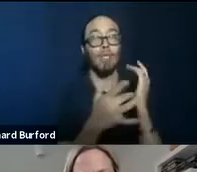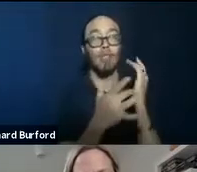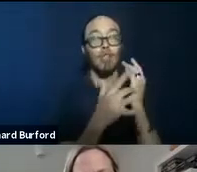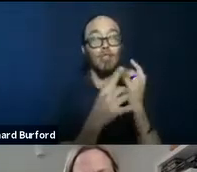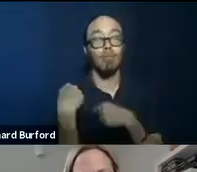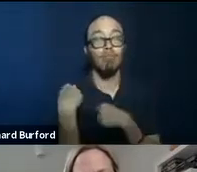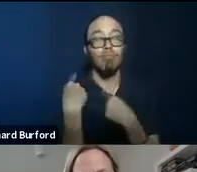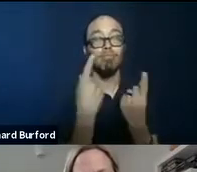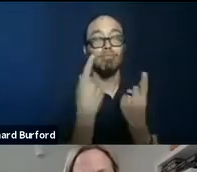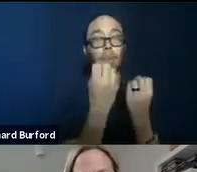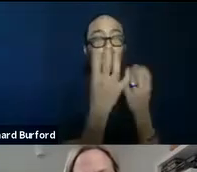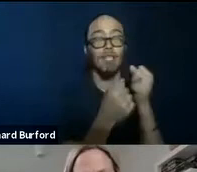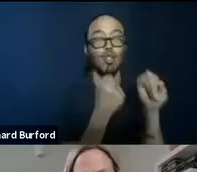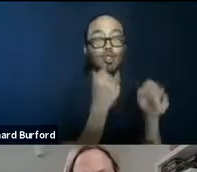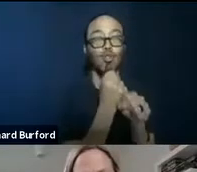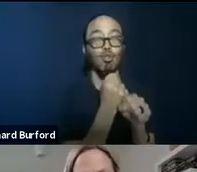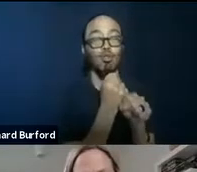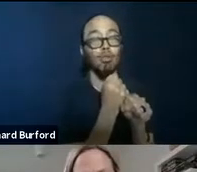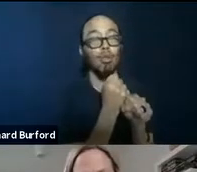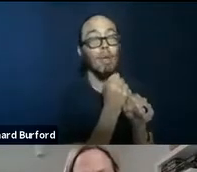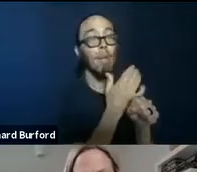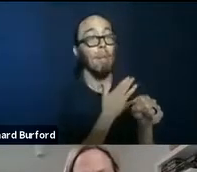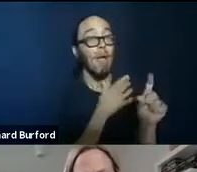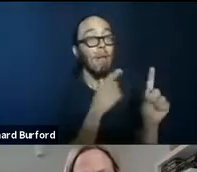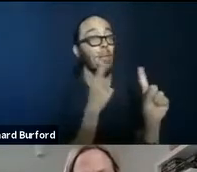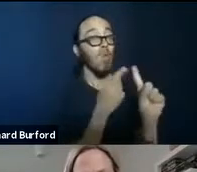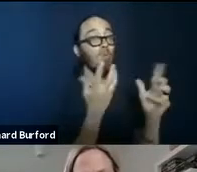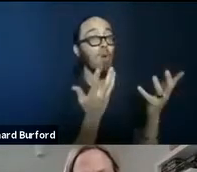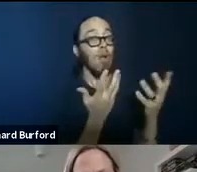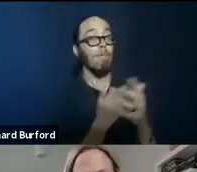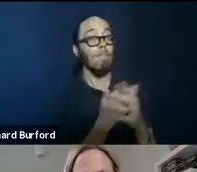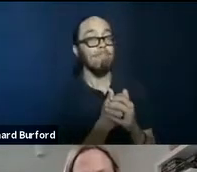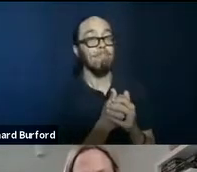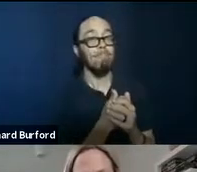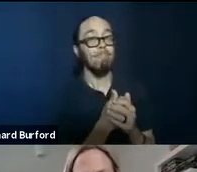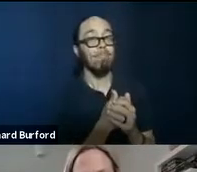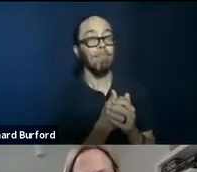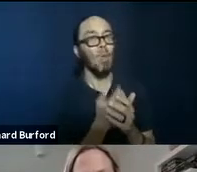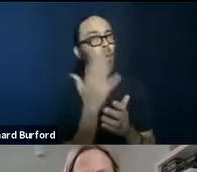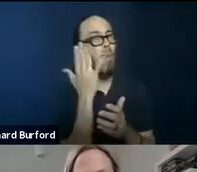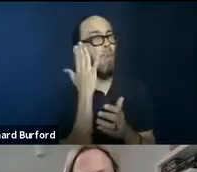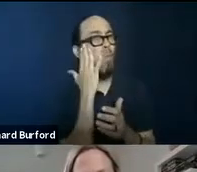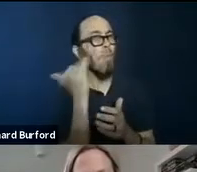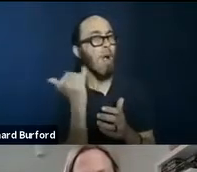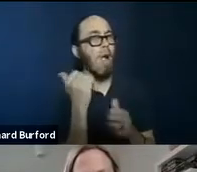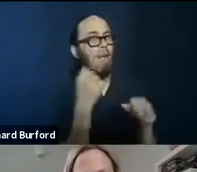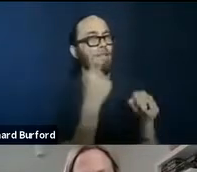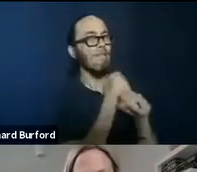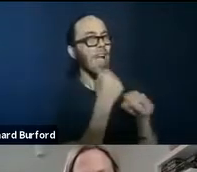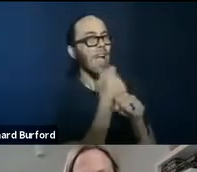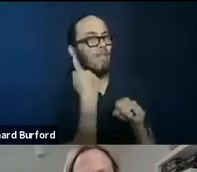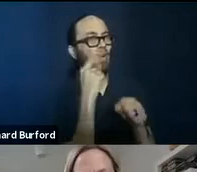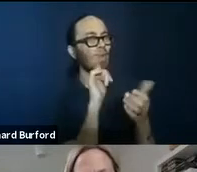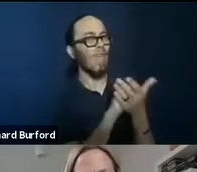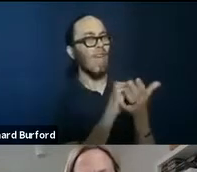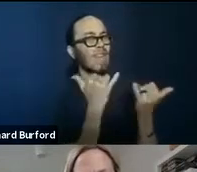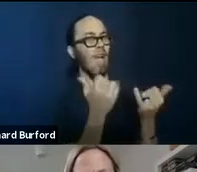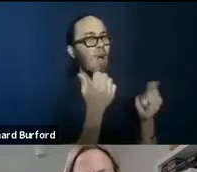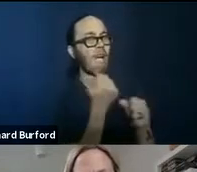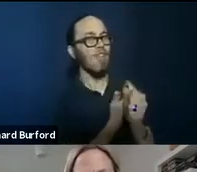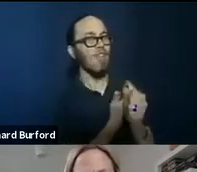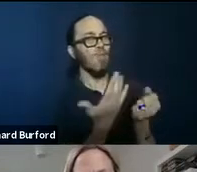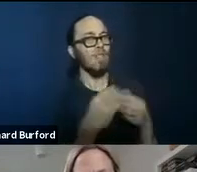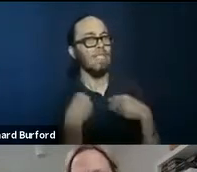years. And the question that I think everyone should be asking is, why did they have to fight for something that now everyone is